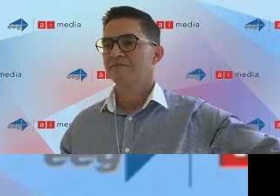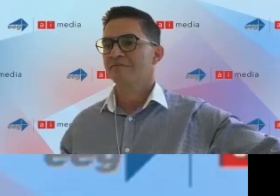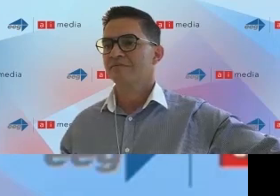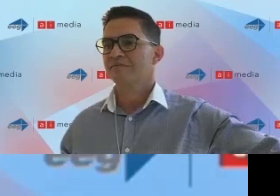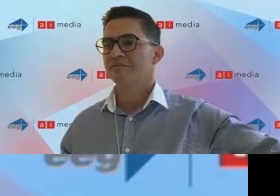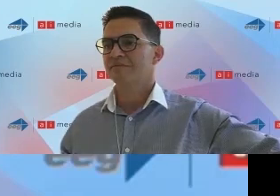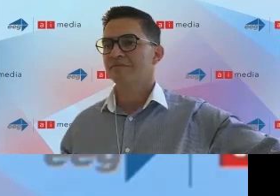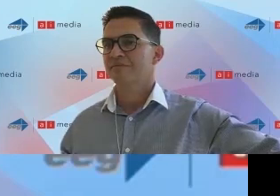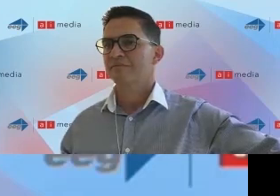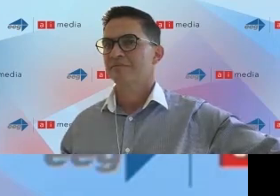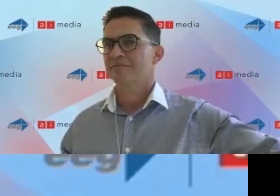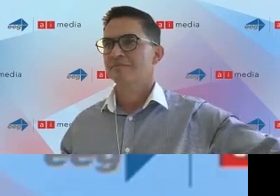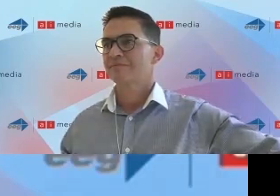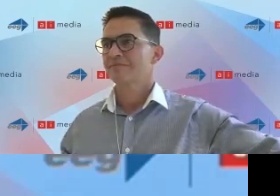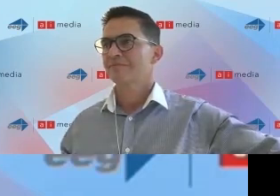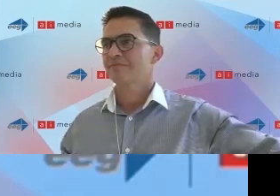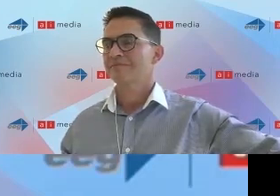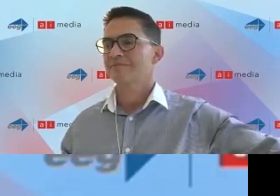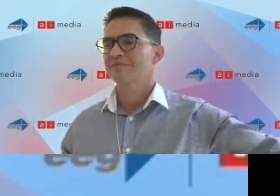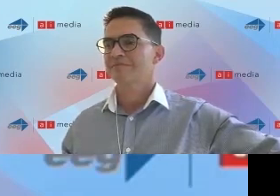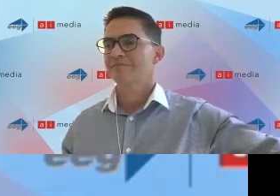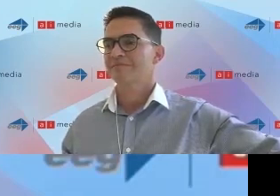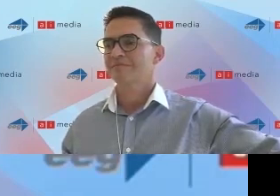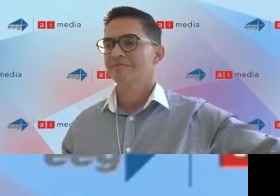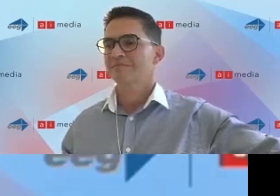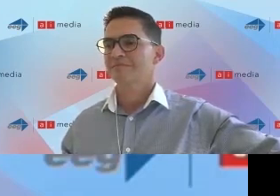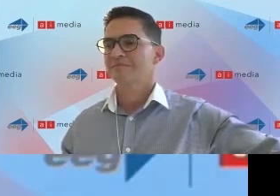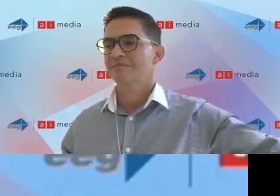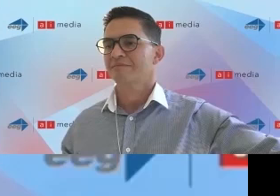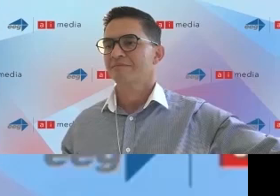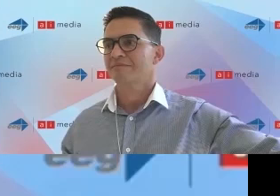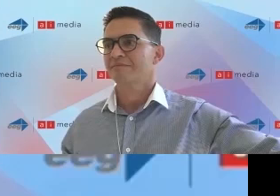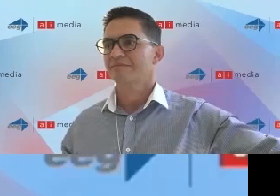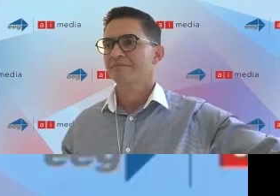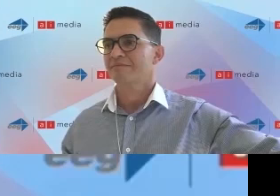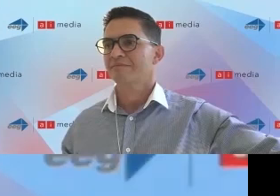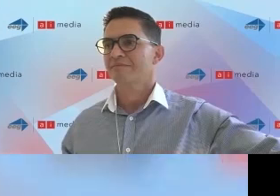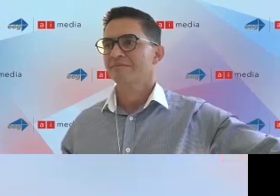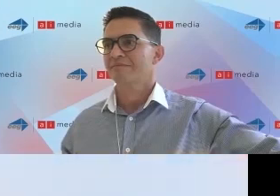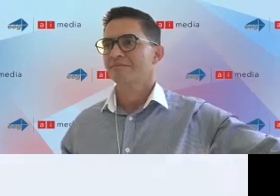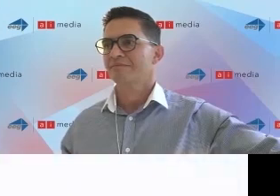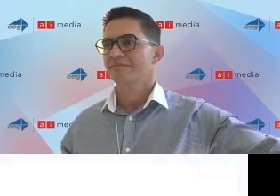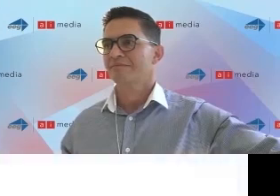we have achieved and our plans to efficiently scale further in the coming year. Thank you.